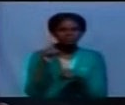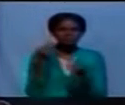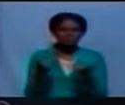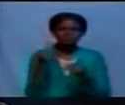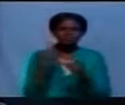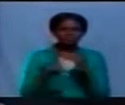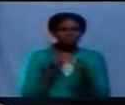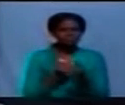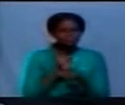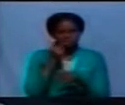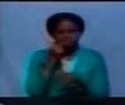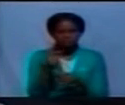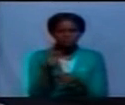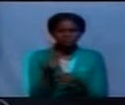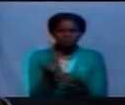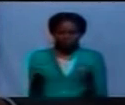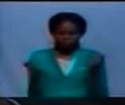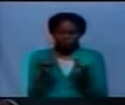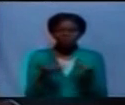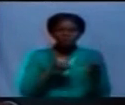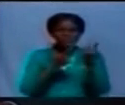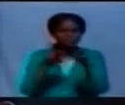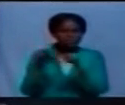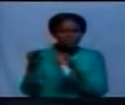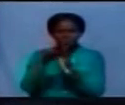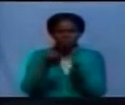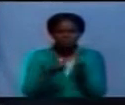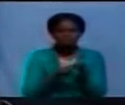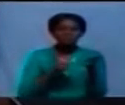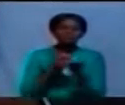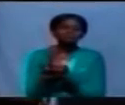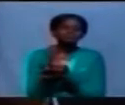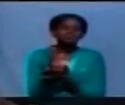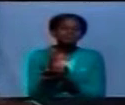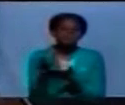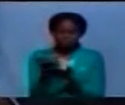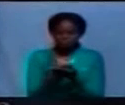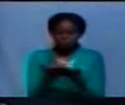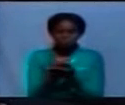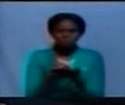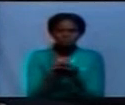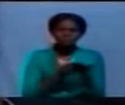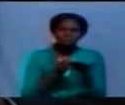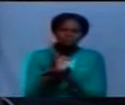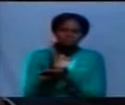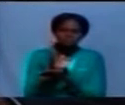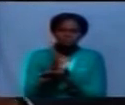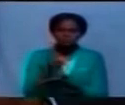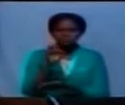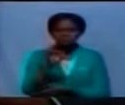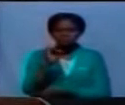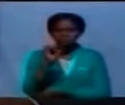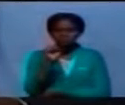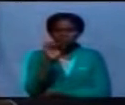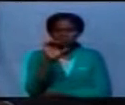we are saying is that when the monetary policies are right, the economy is right, the fiscal spending is put